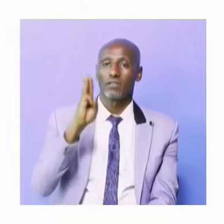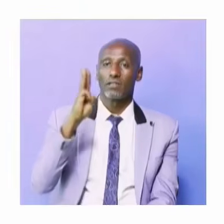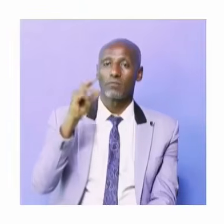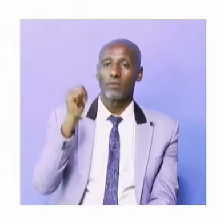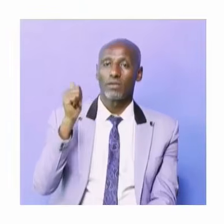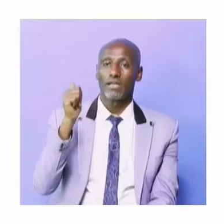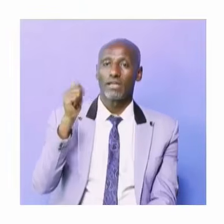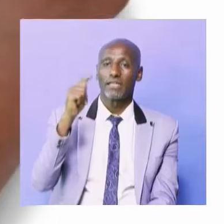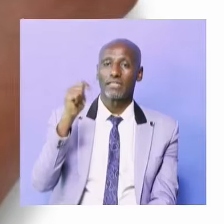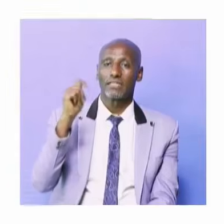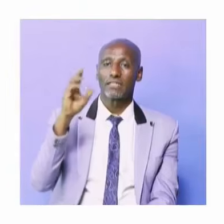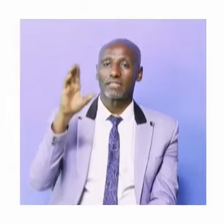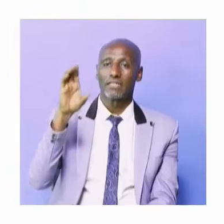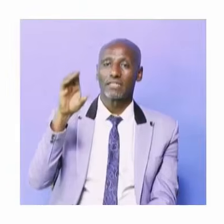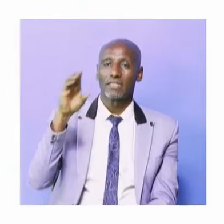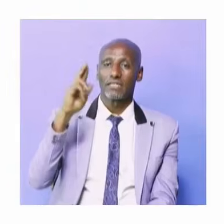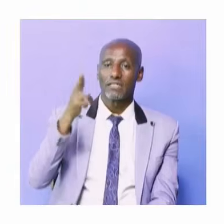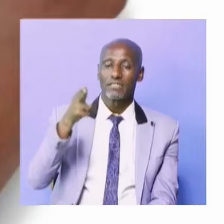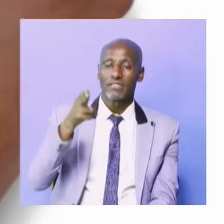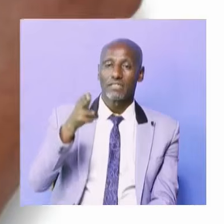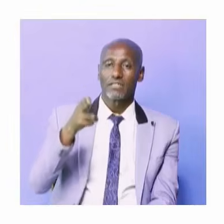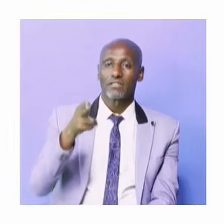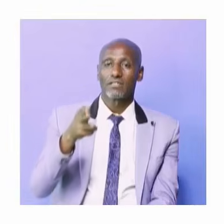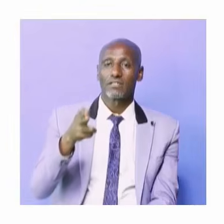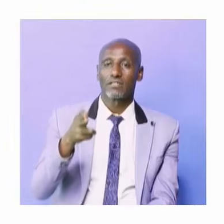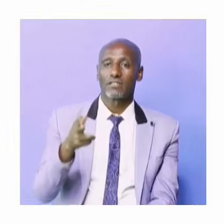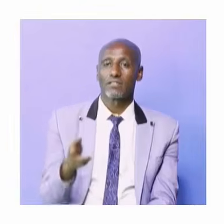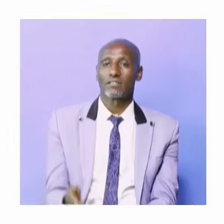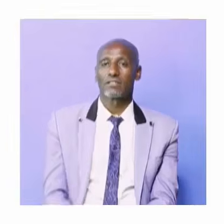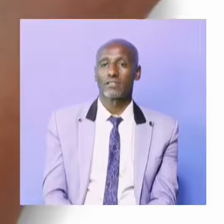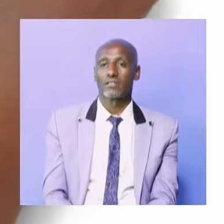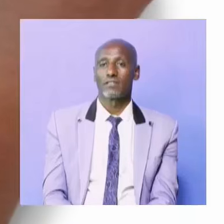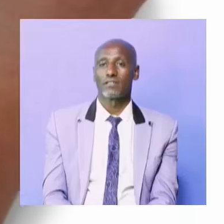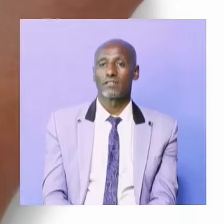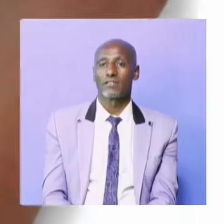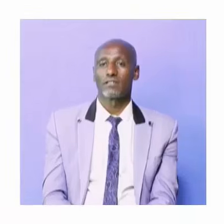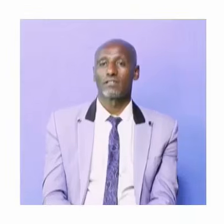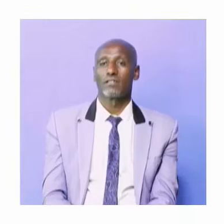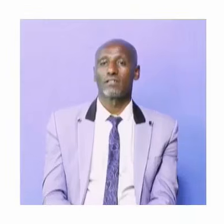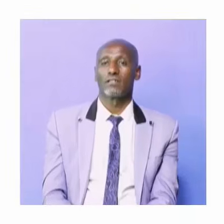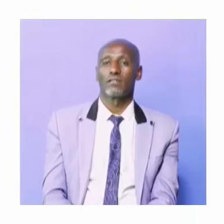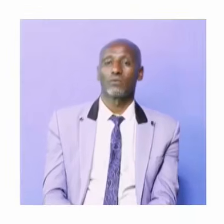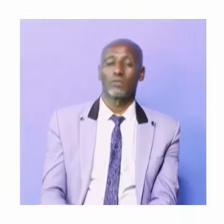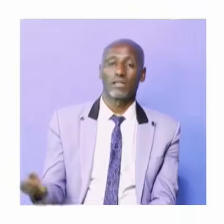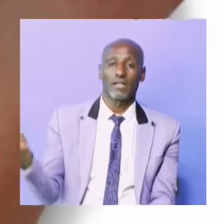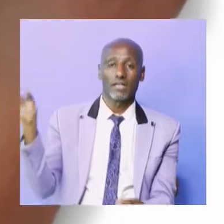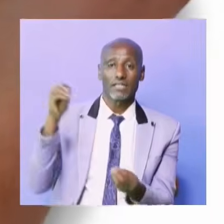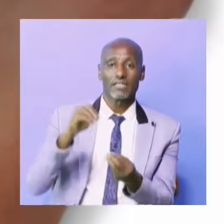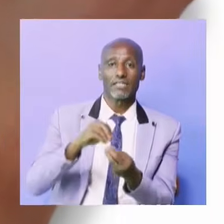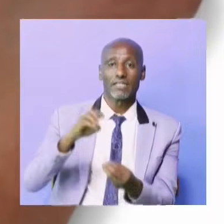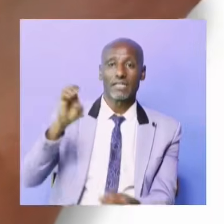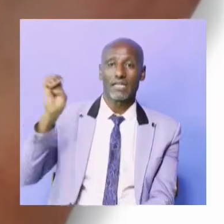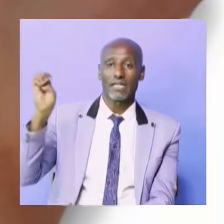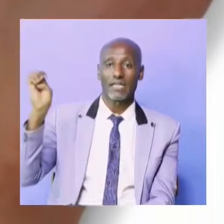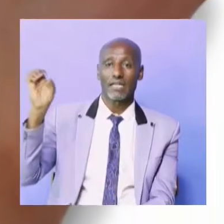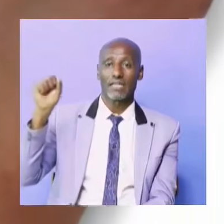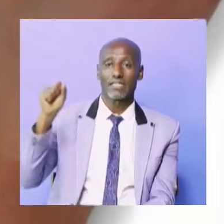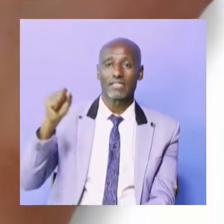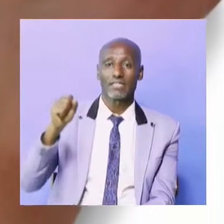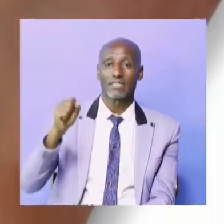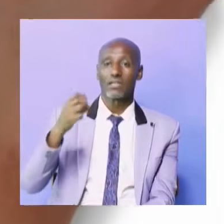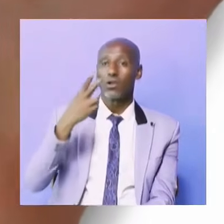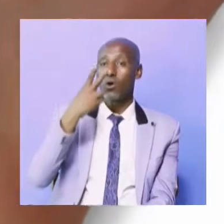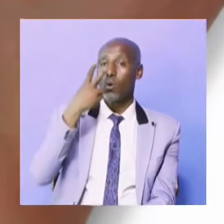Our last sound is what? CH, ch sound. So we need to add ES. It becomes what?